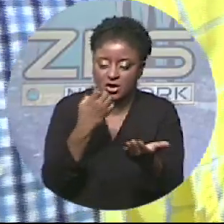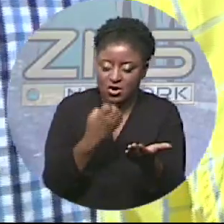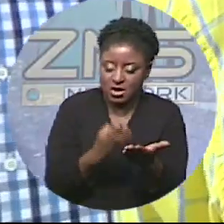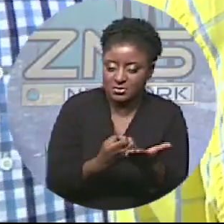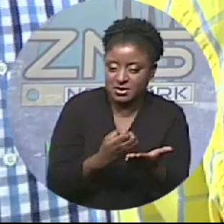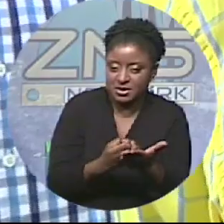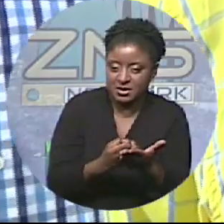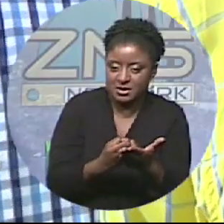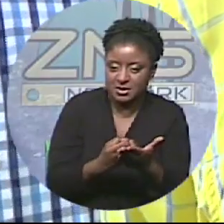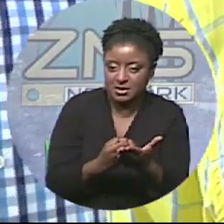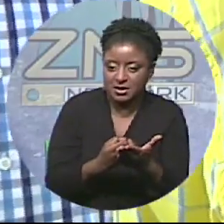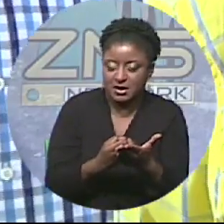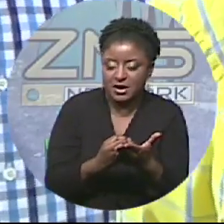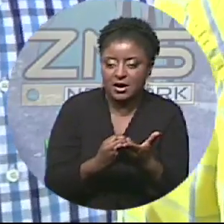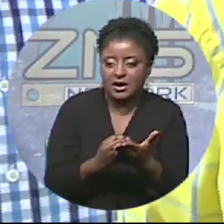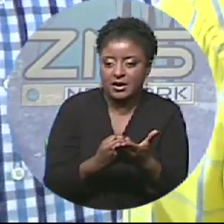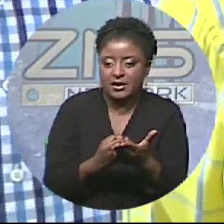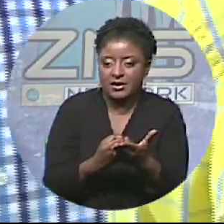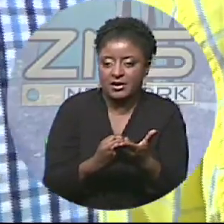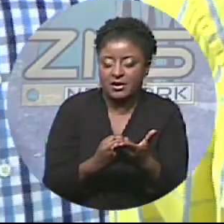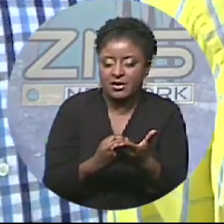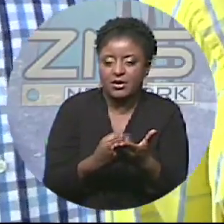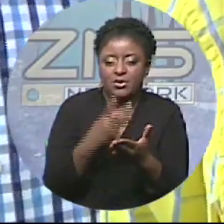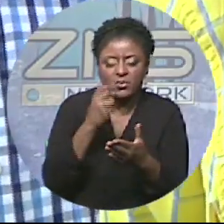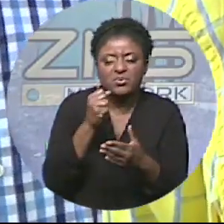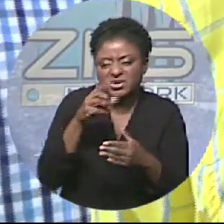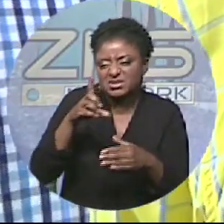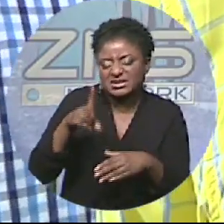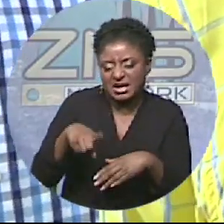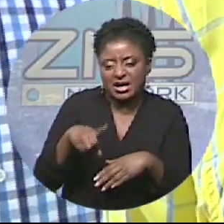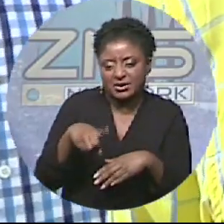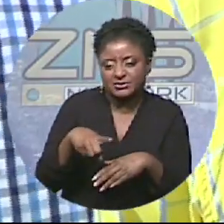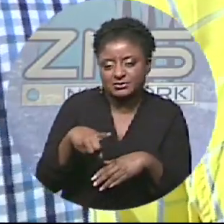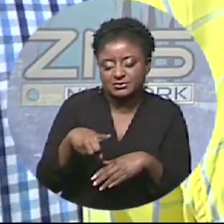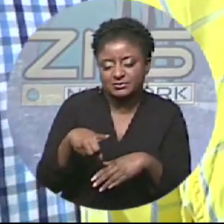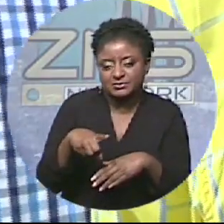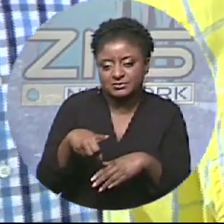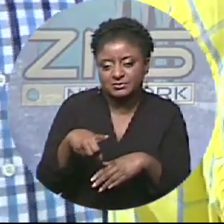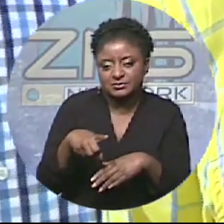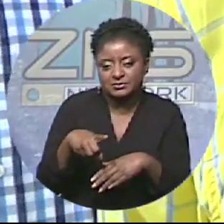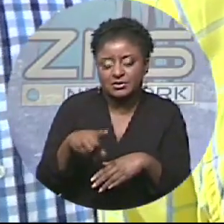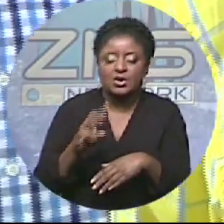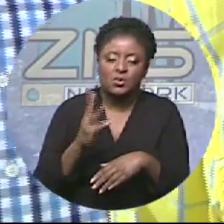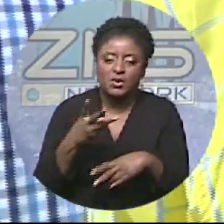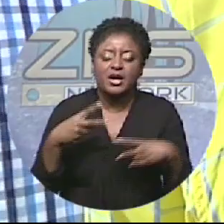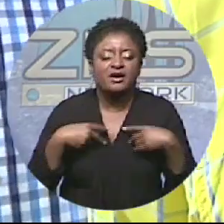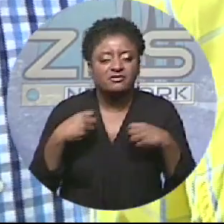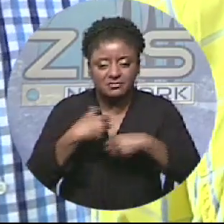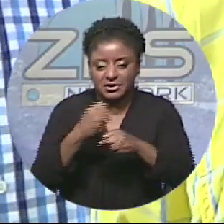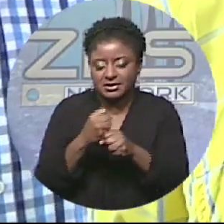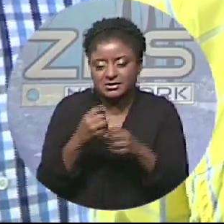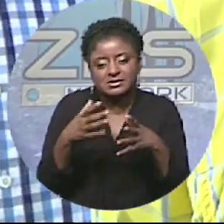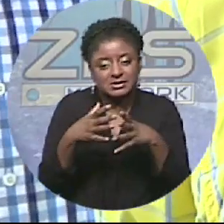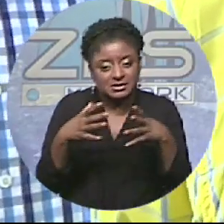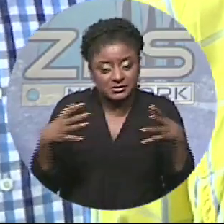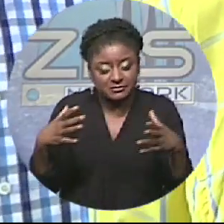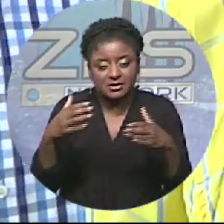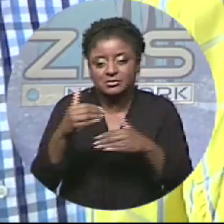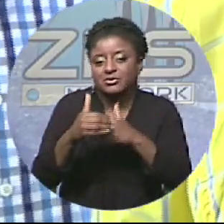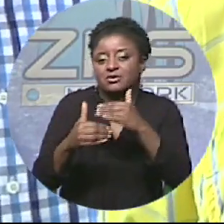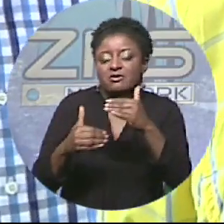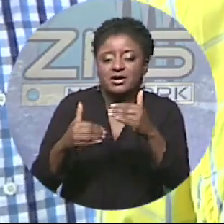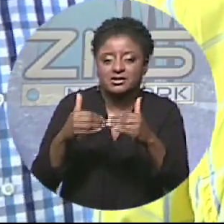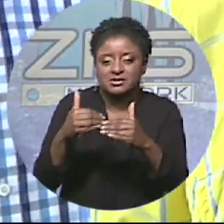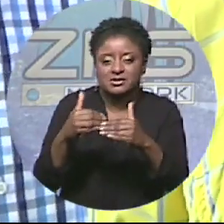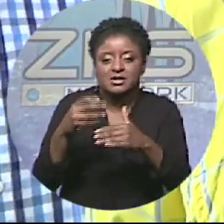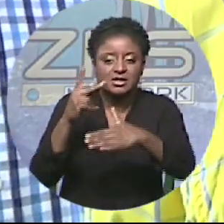Bahamas was in a wheelchair, to use Dr. Menace's word. And we have made significant progress, and the